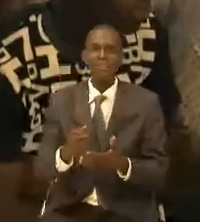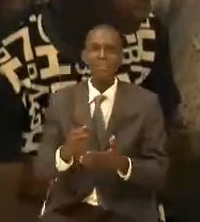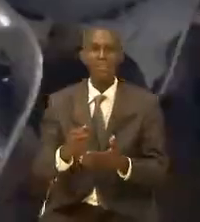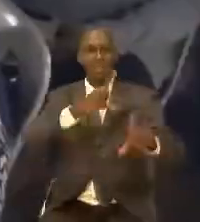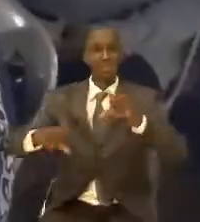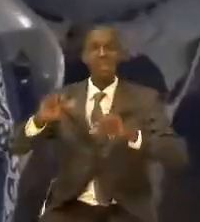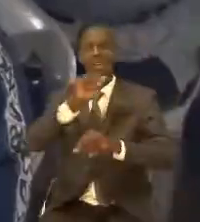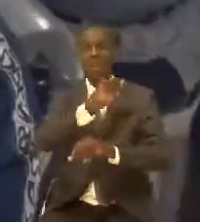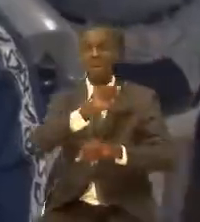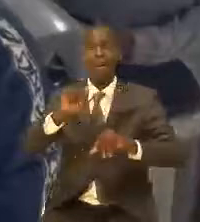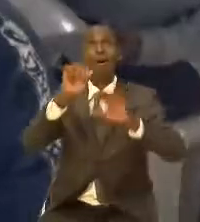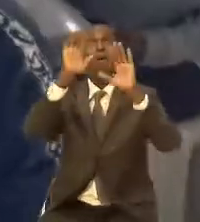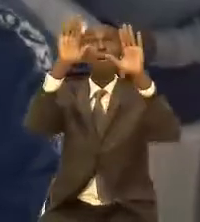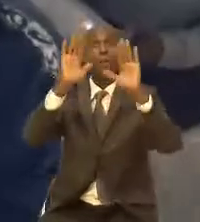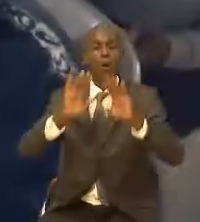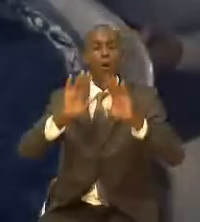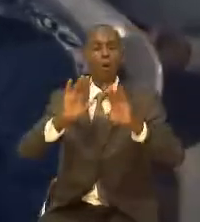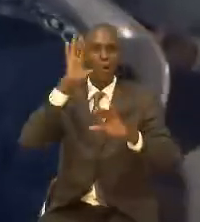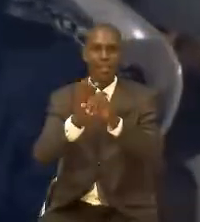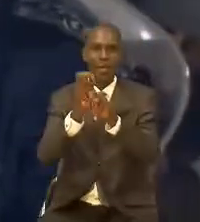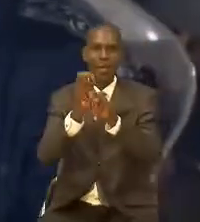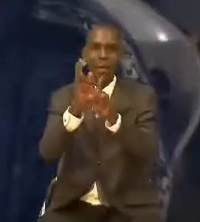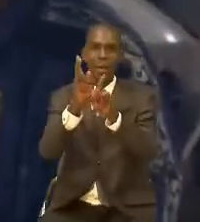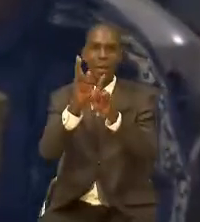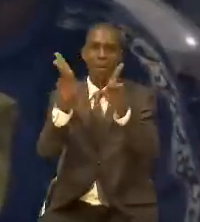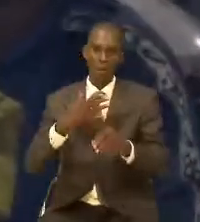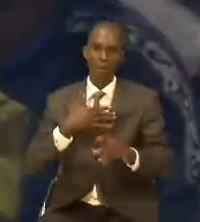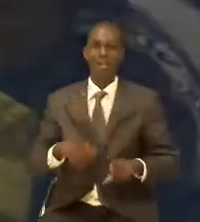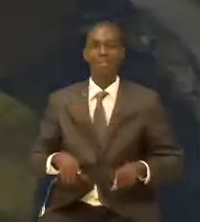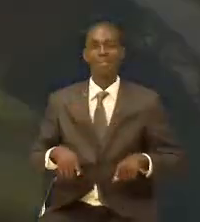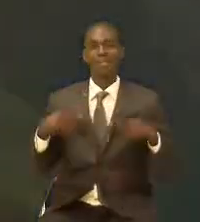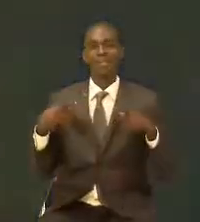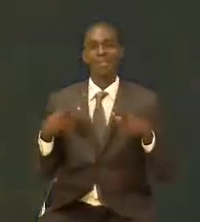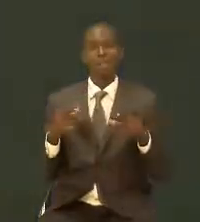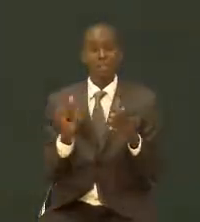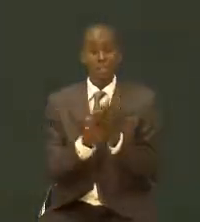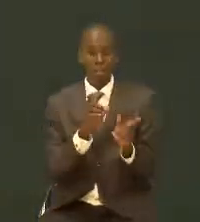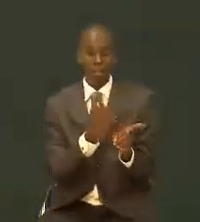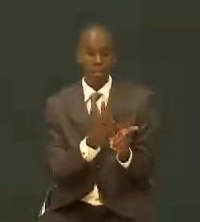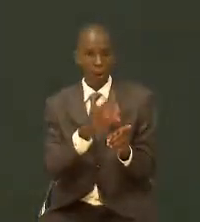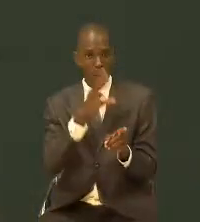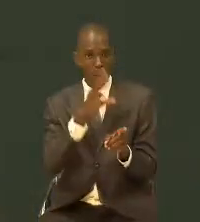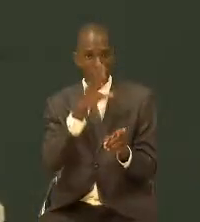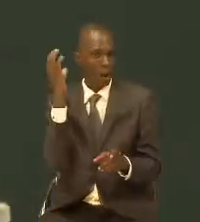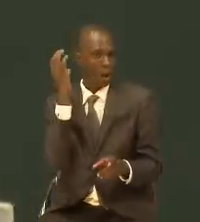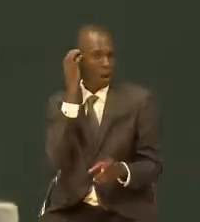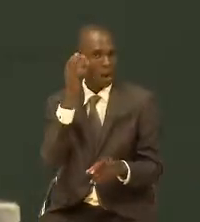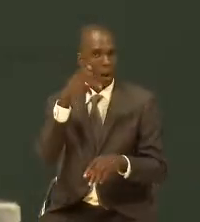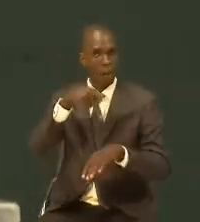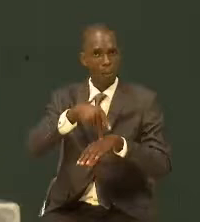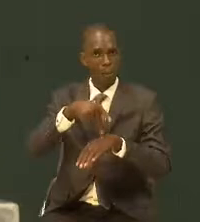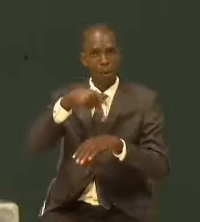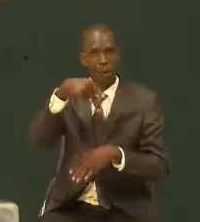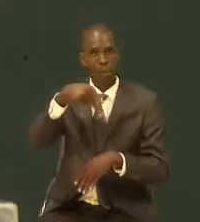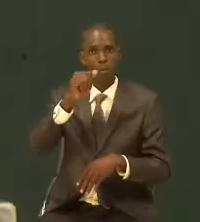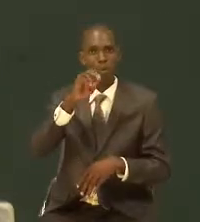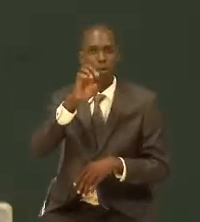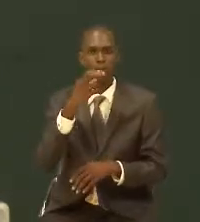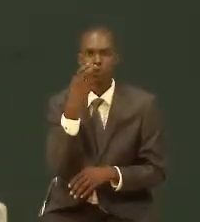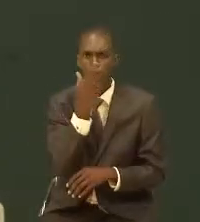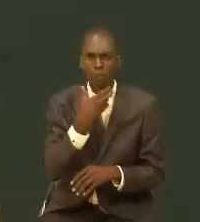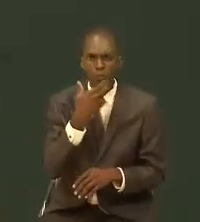my life the same heart paul speak was steadfastly beholding him and